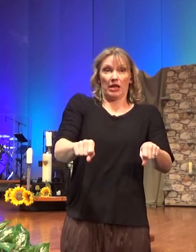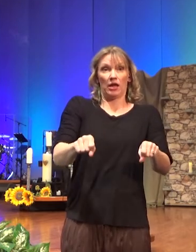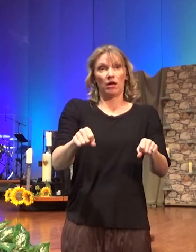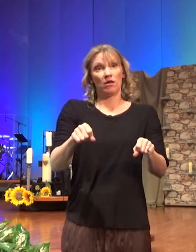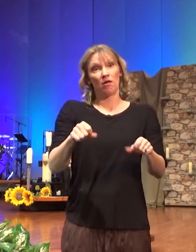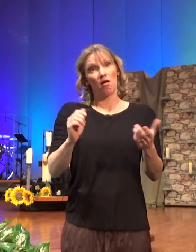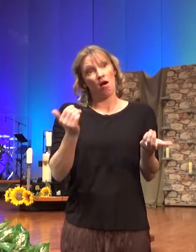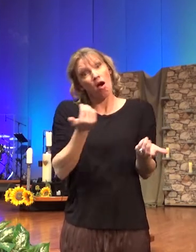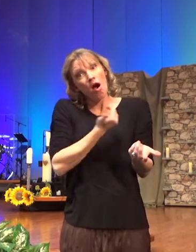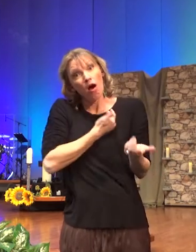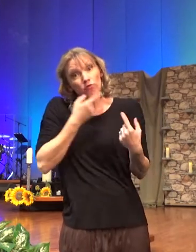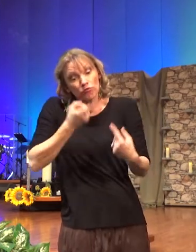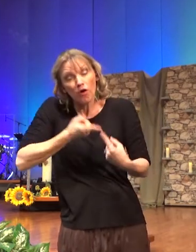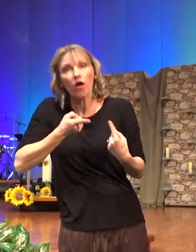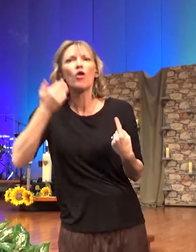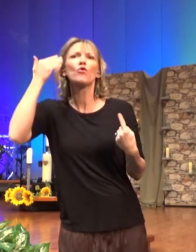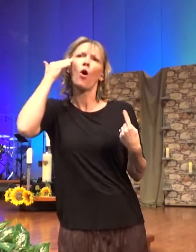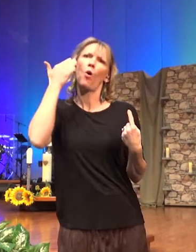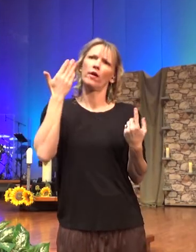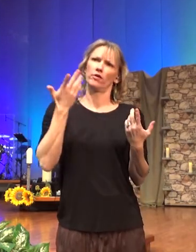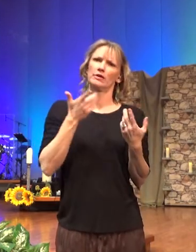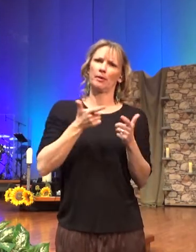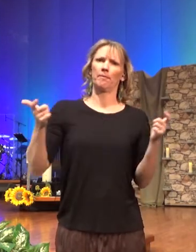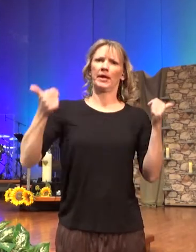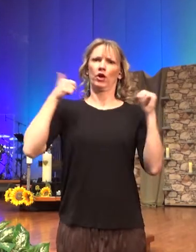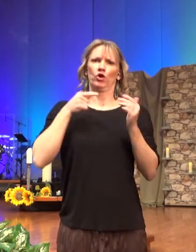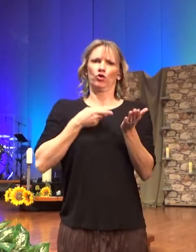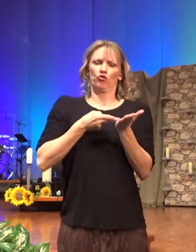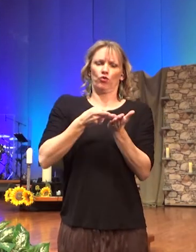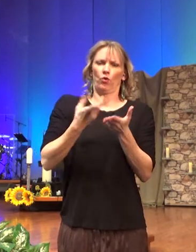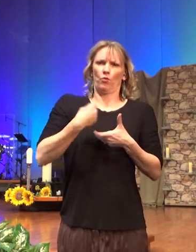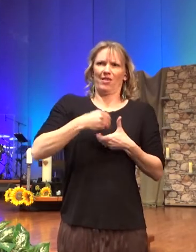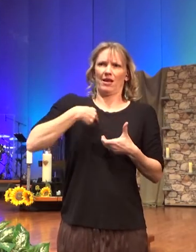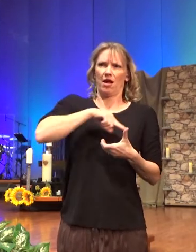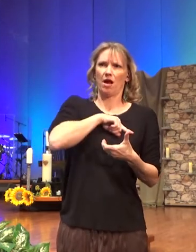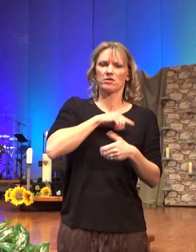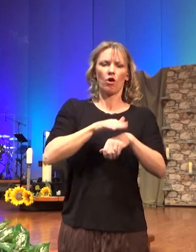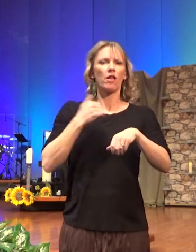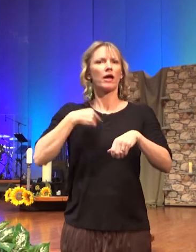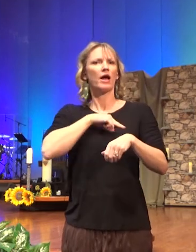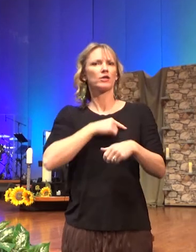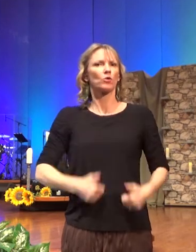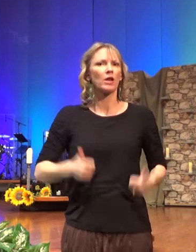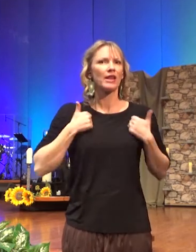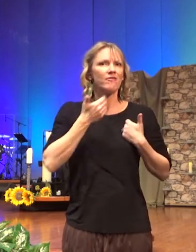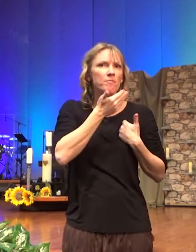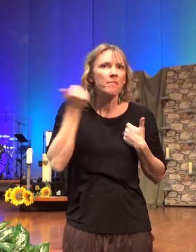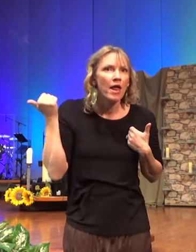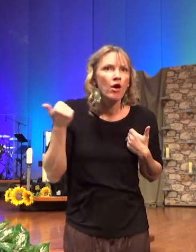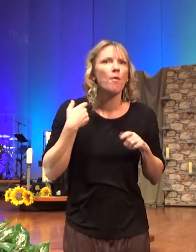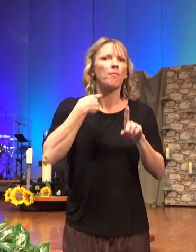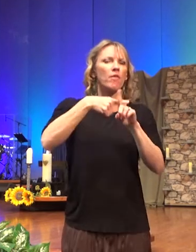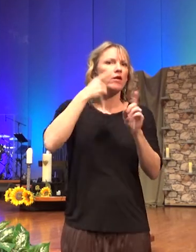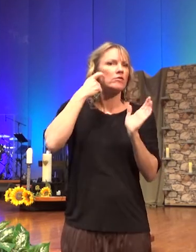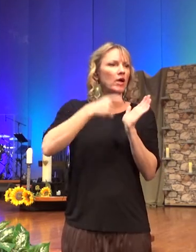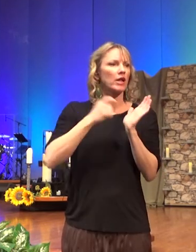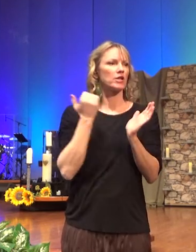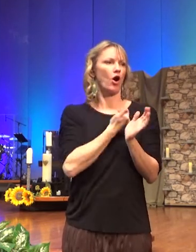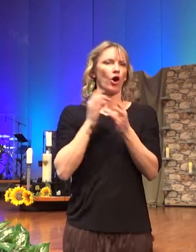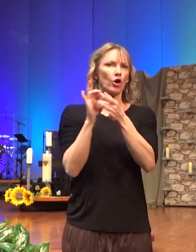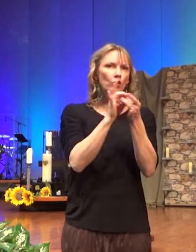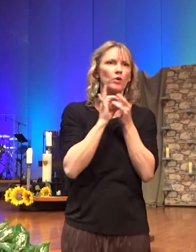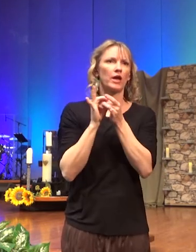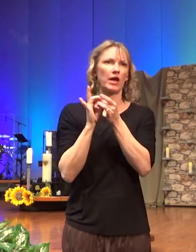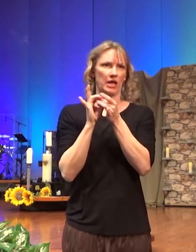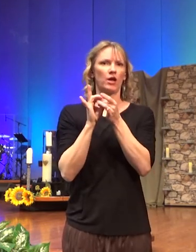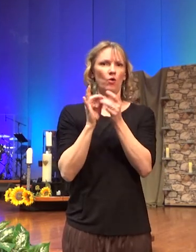potentiality, even in our struggles, knowing there is a greater truth within all of us, not only calling us to live a better life, but to recognize our unity and